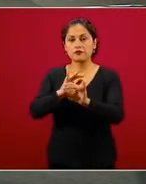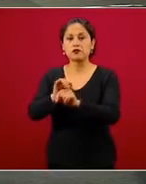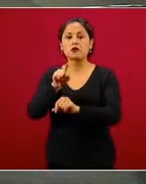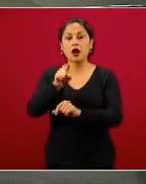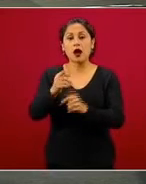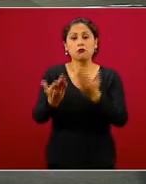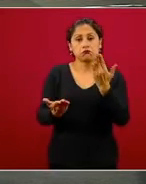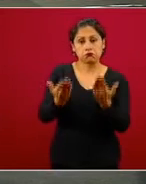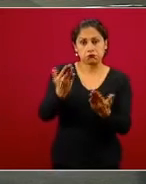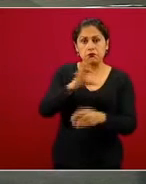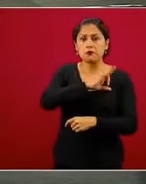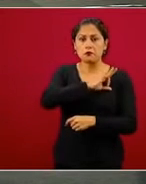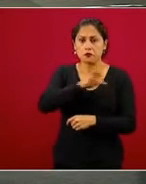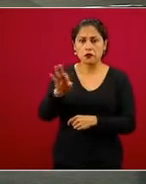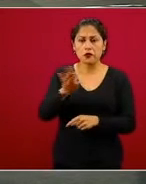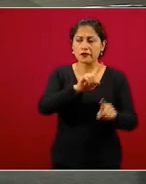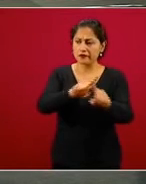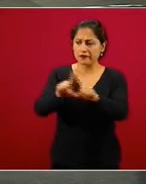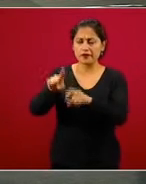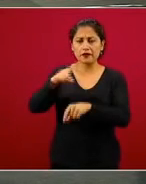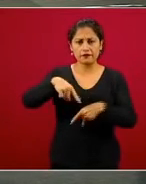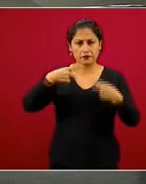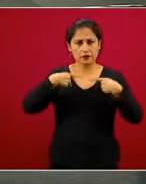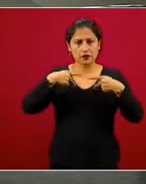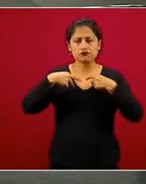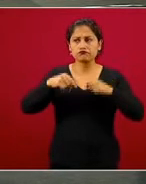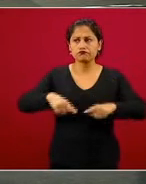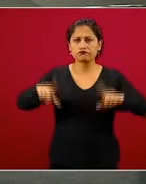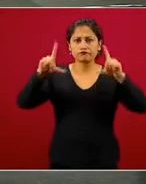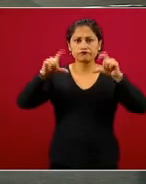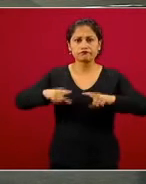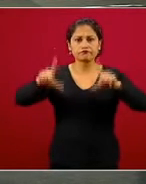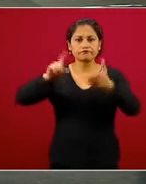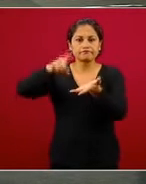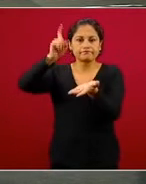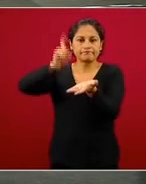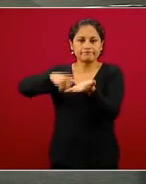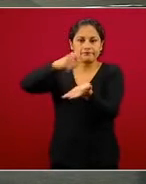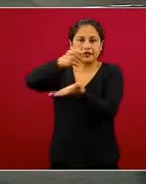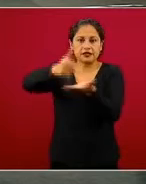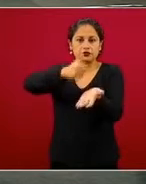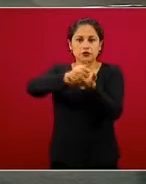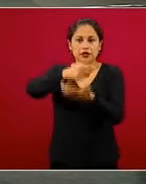you can enter a higher resolution version of the map.